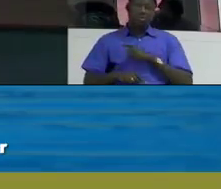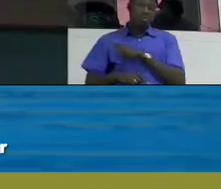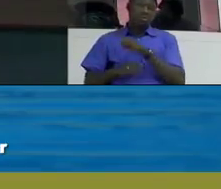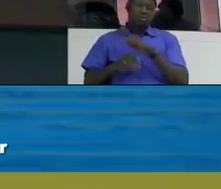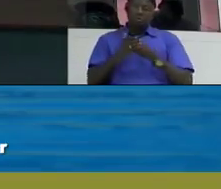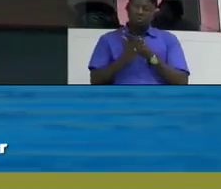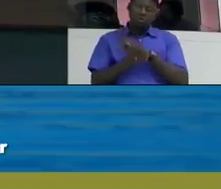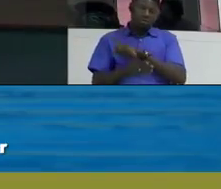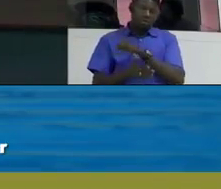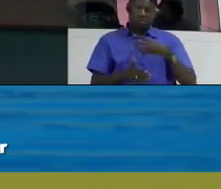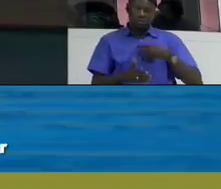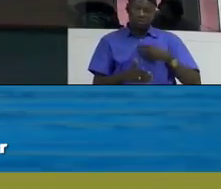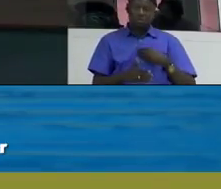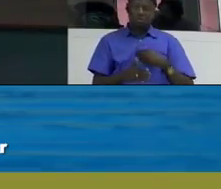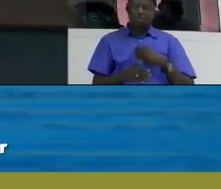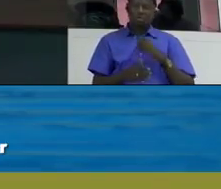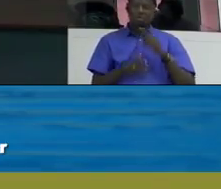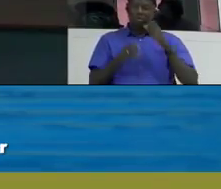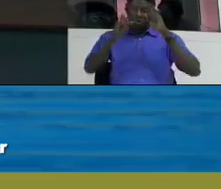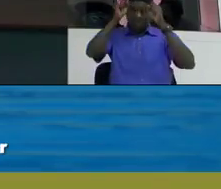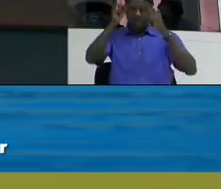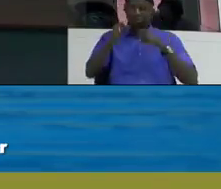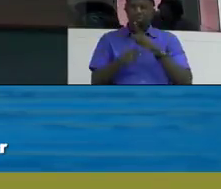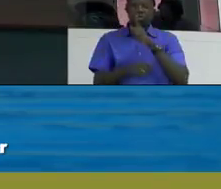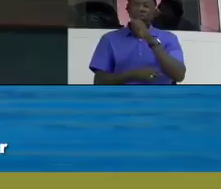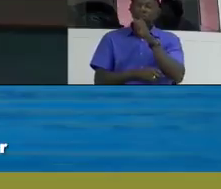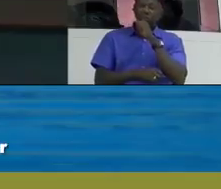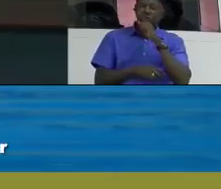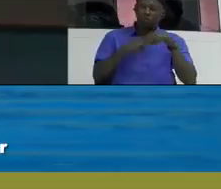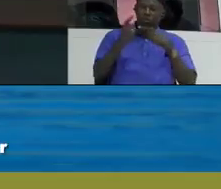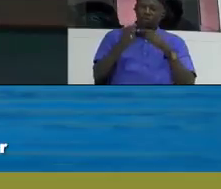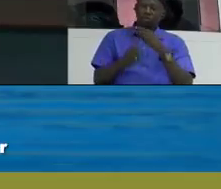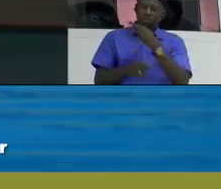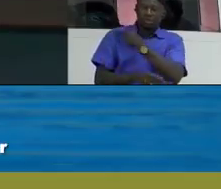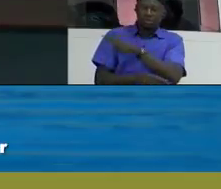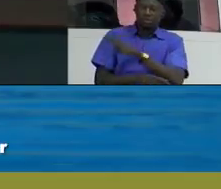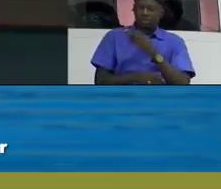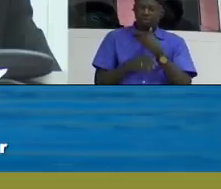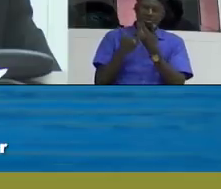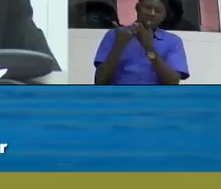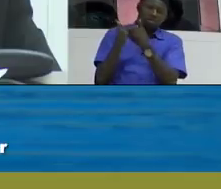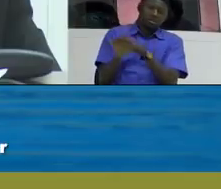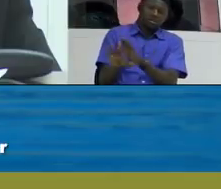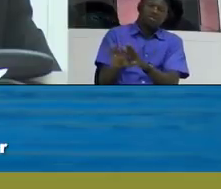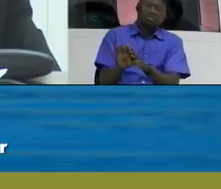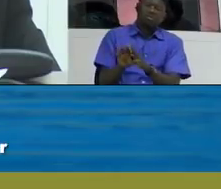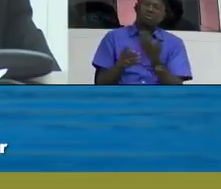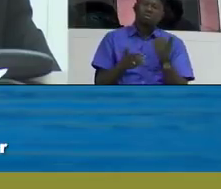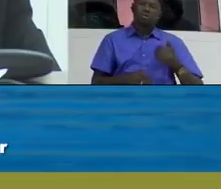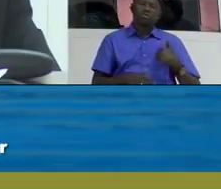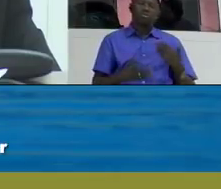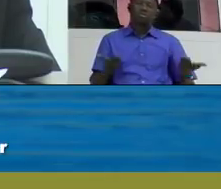silent about the issue of religion and leaves it to the people. I agree that